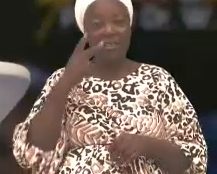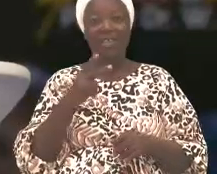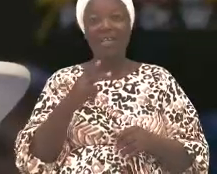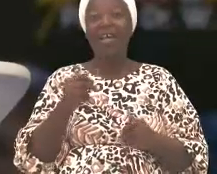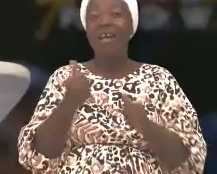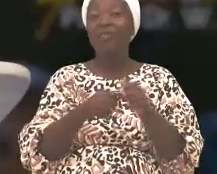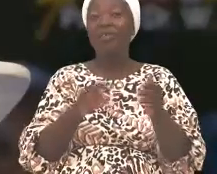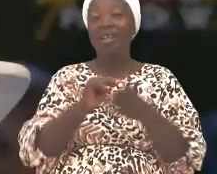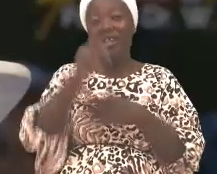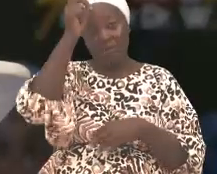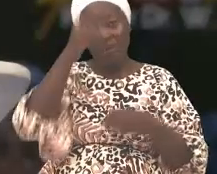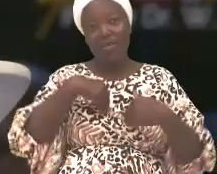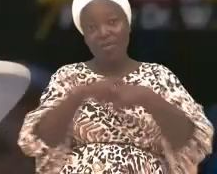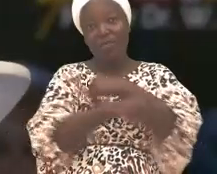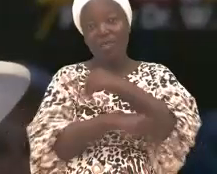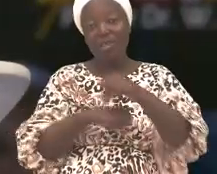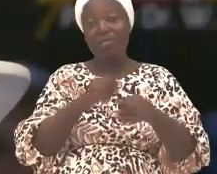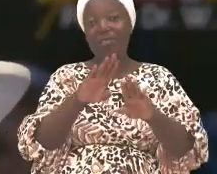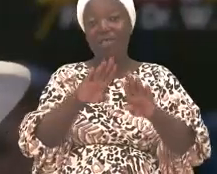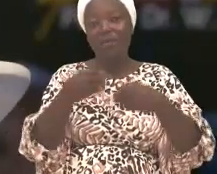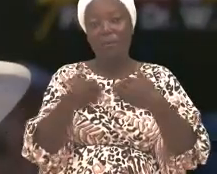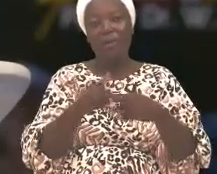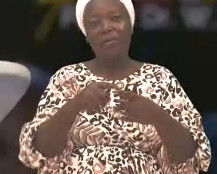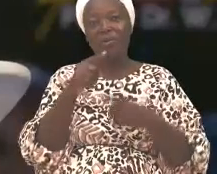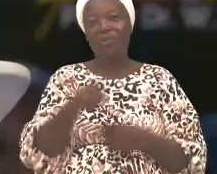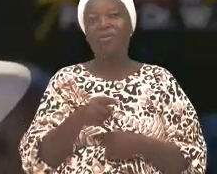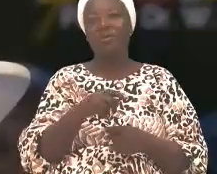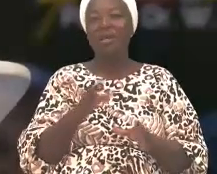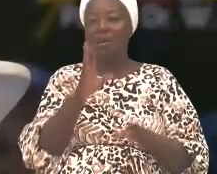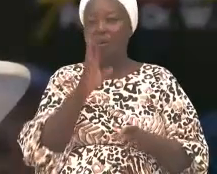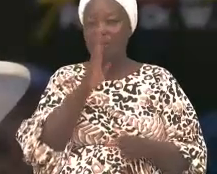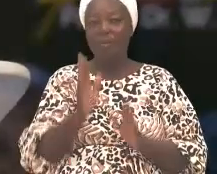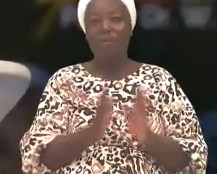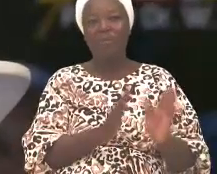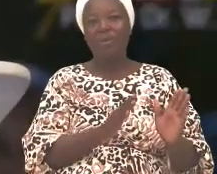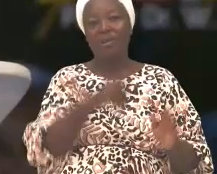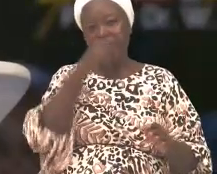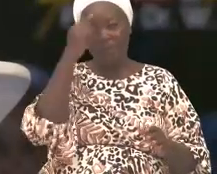Get ready. Tonight is your night.